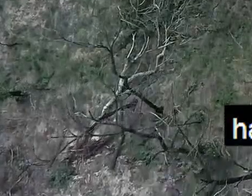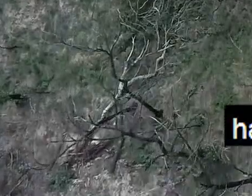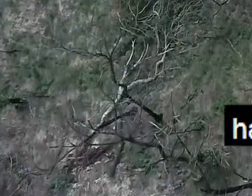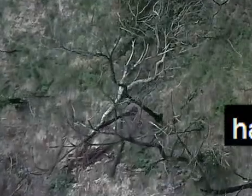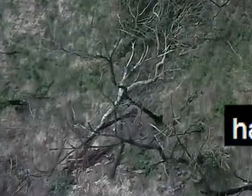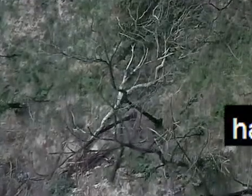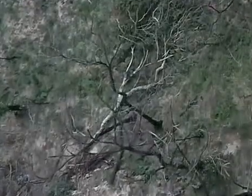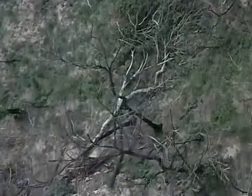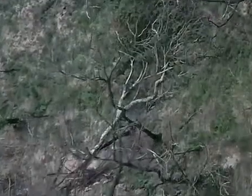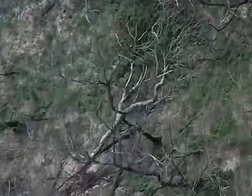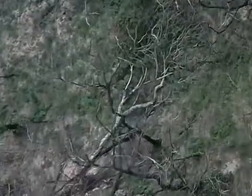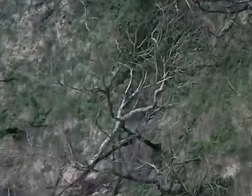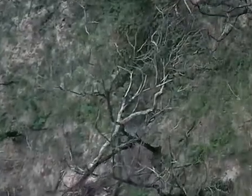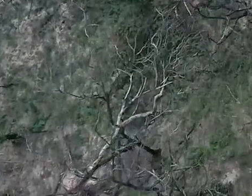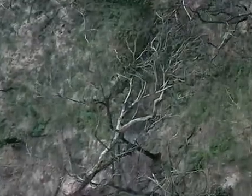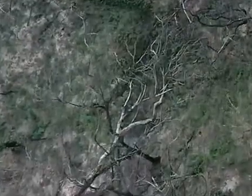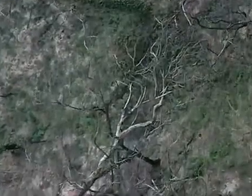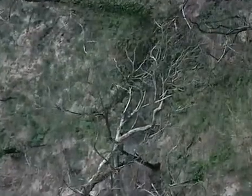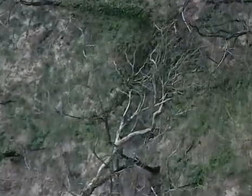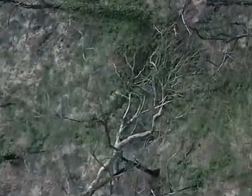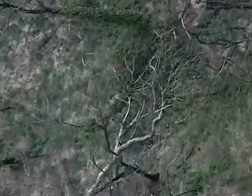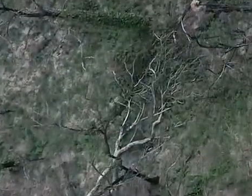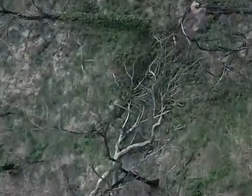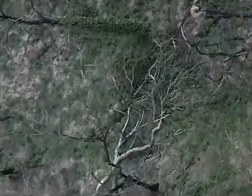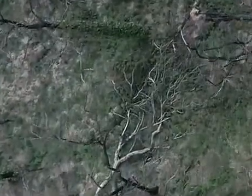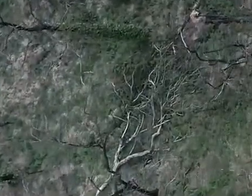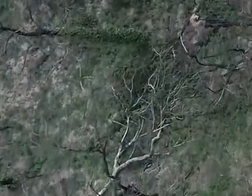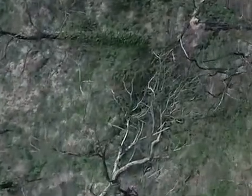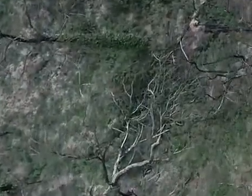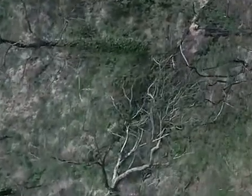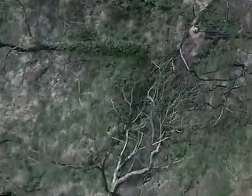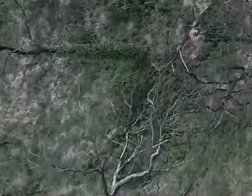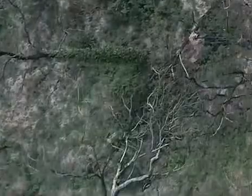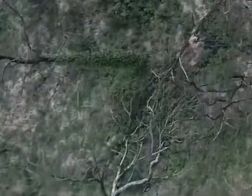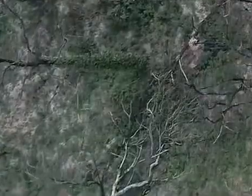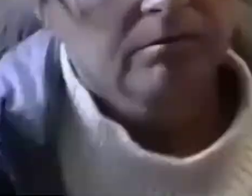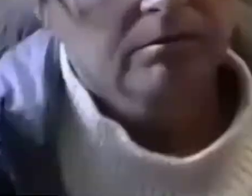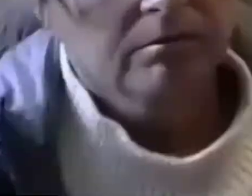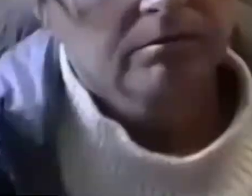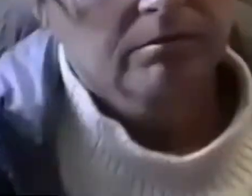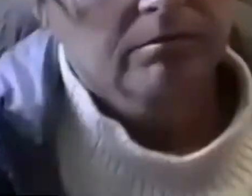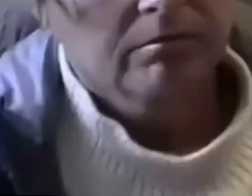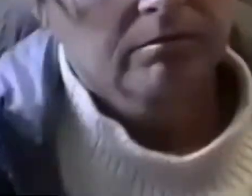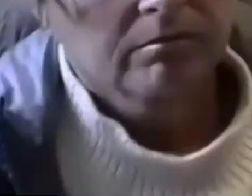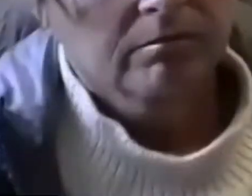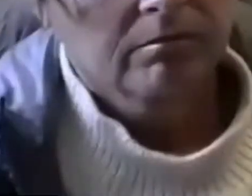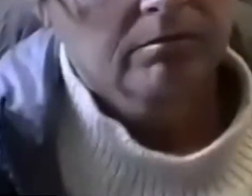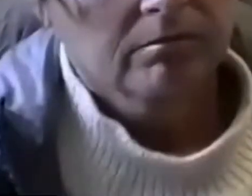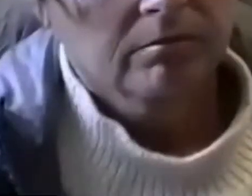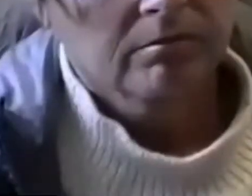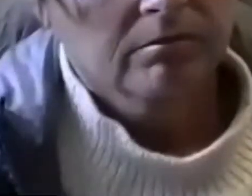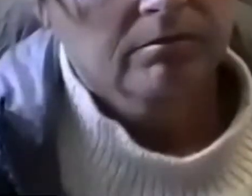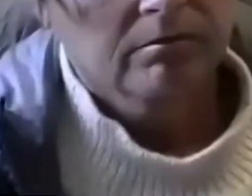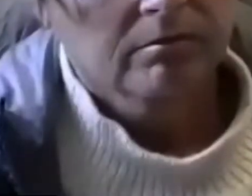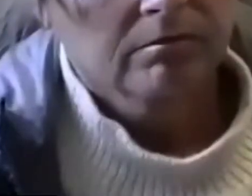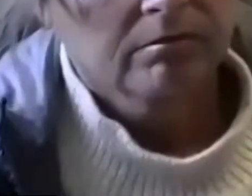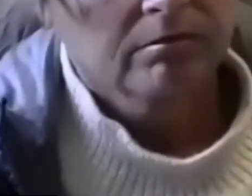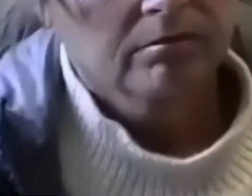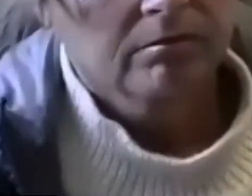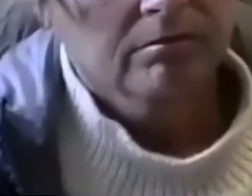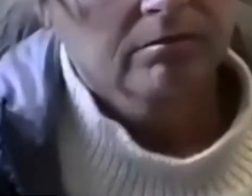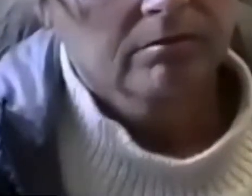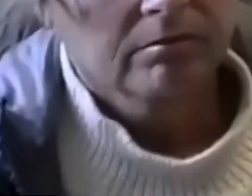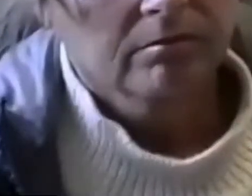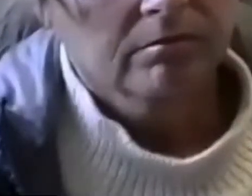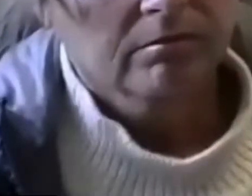around the back door and squawking and making a noise. We just felt and knew it was time to go. So we packed up our stuff, and